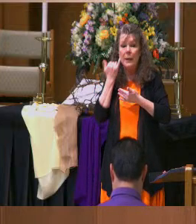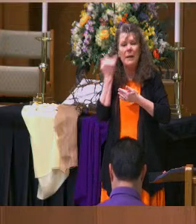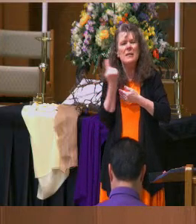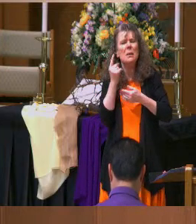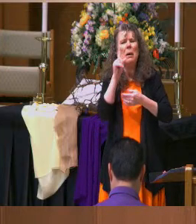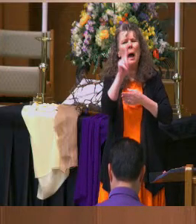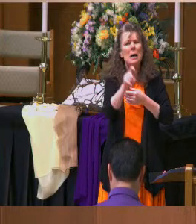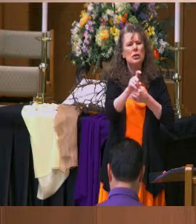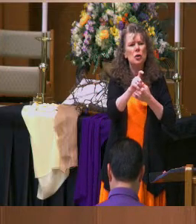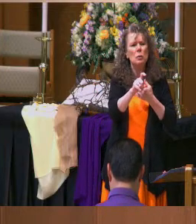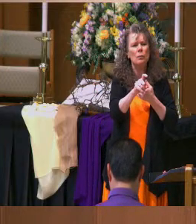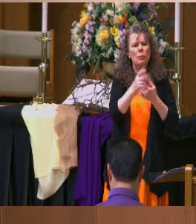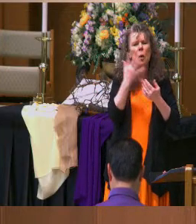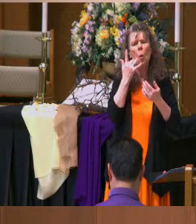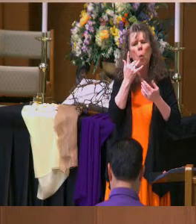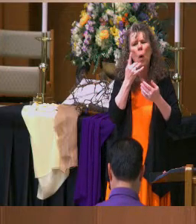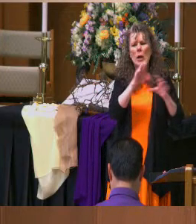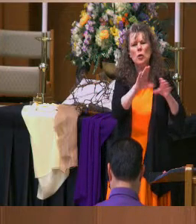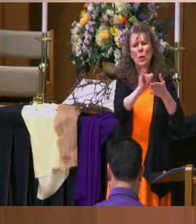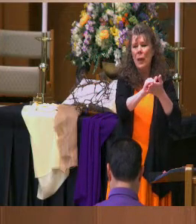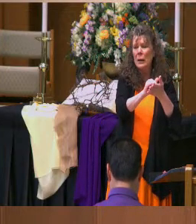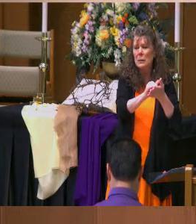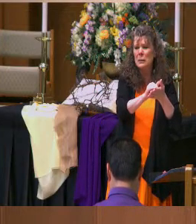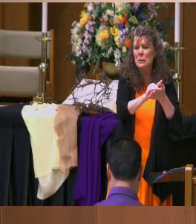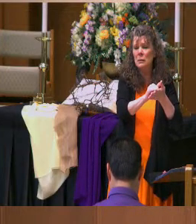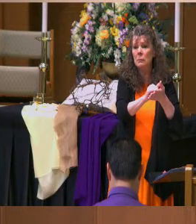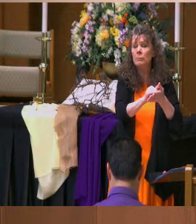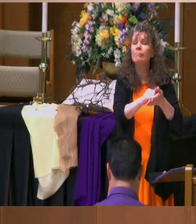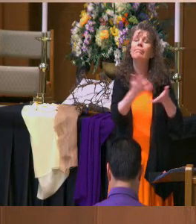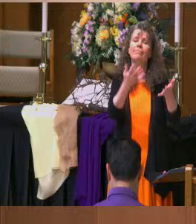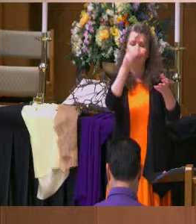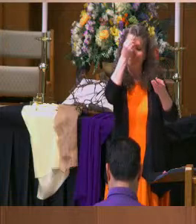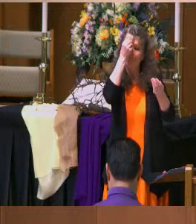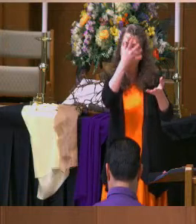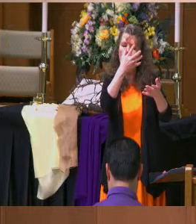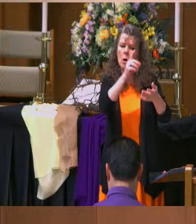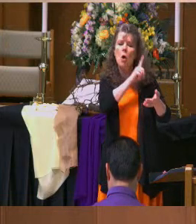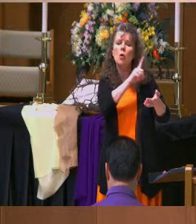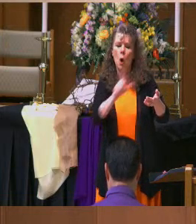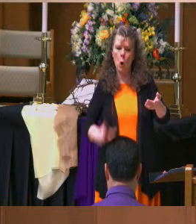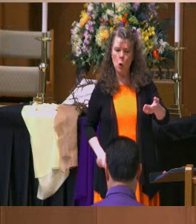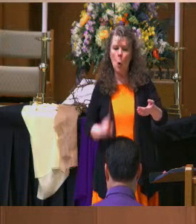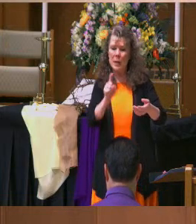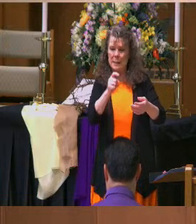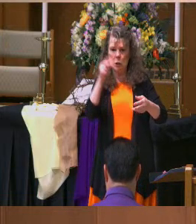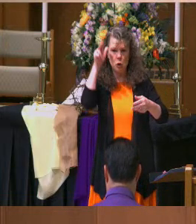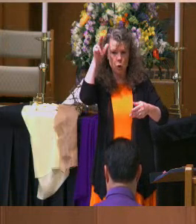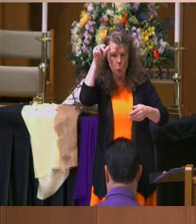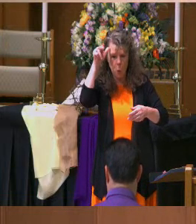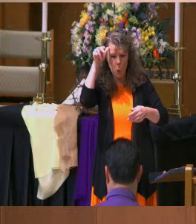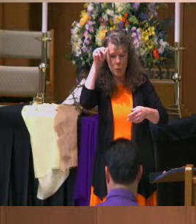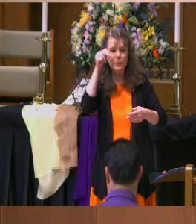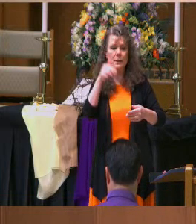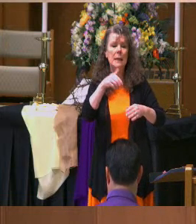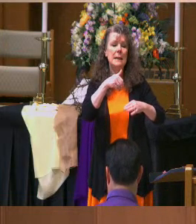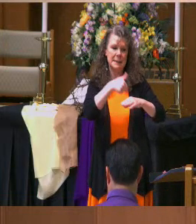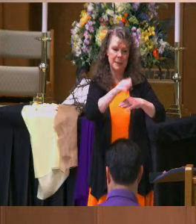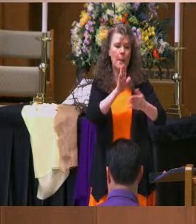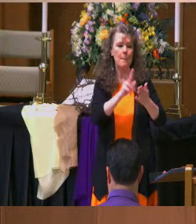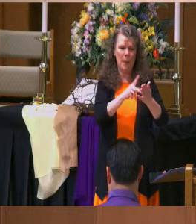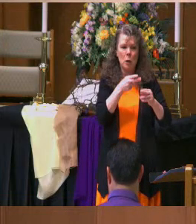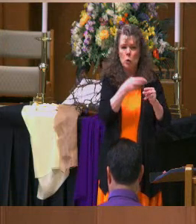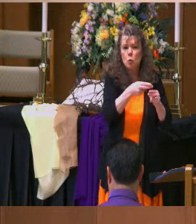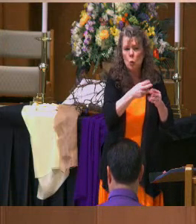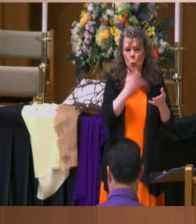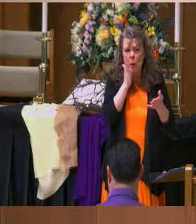anyone asks, 'Why are you doing this?' tell him, 'The Lord needs it and will send it back here